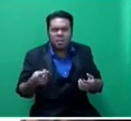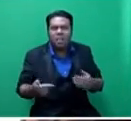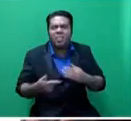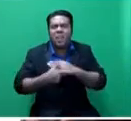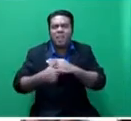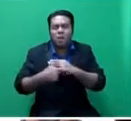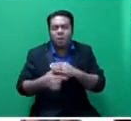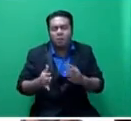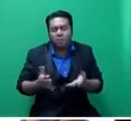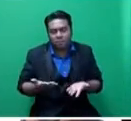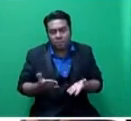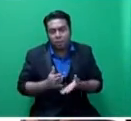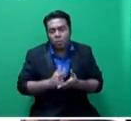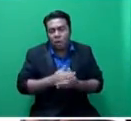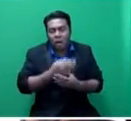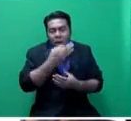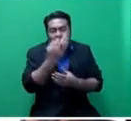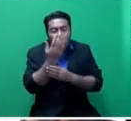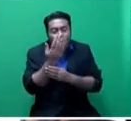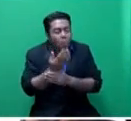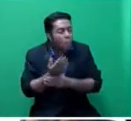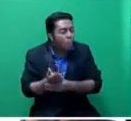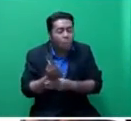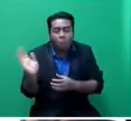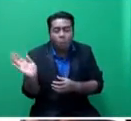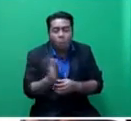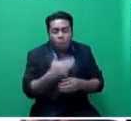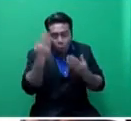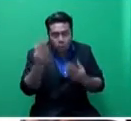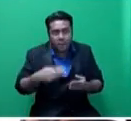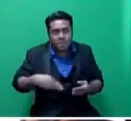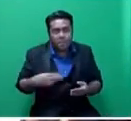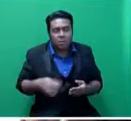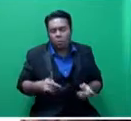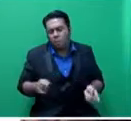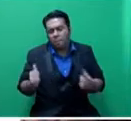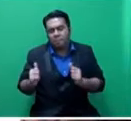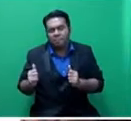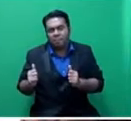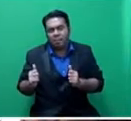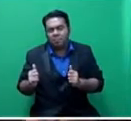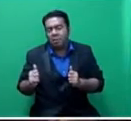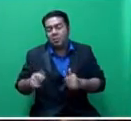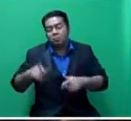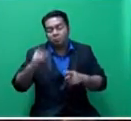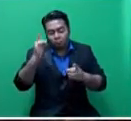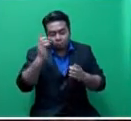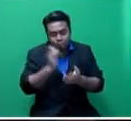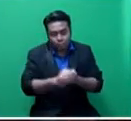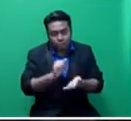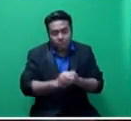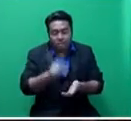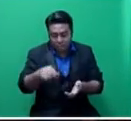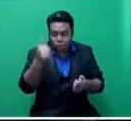of commitment, and I would urge all honorable members of this House, if we go back, let's take this seriously, because this is